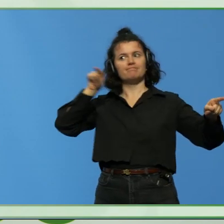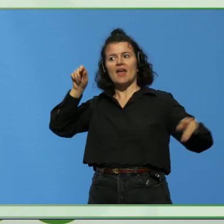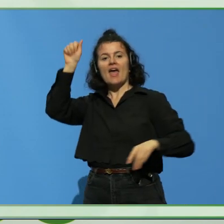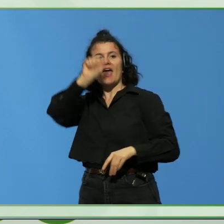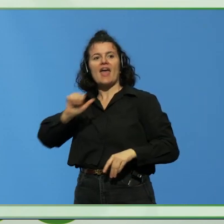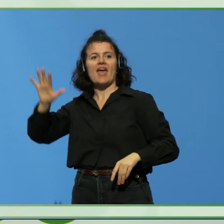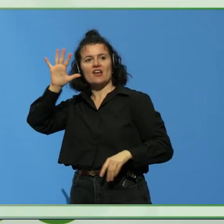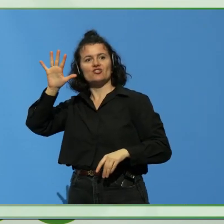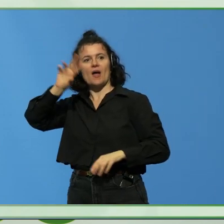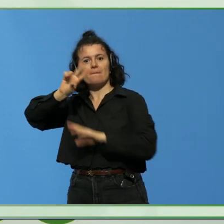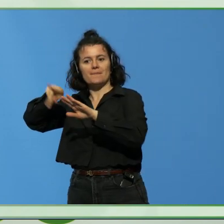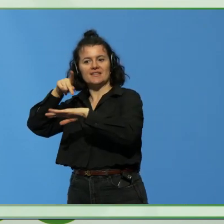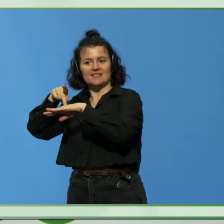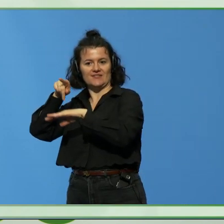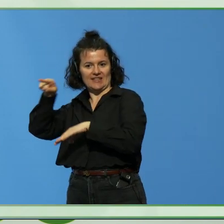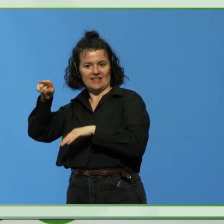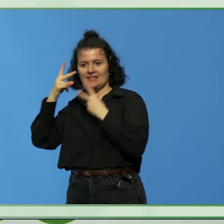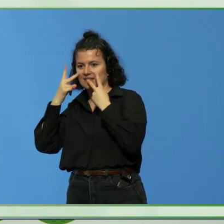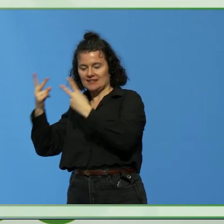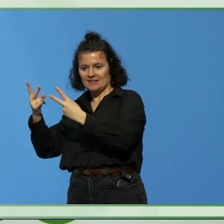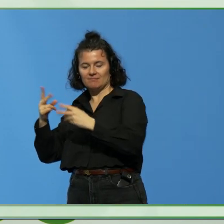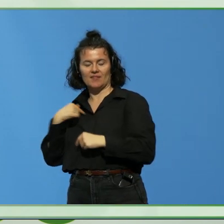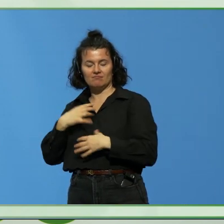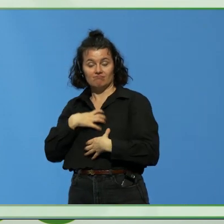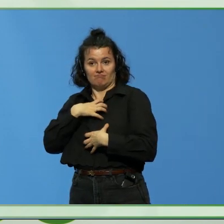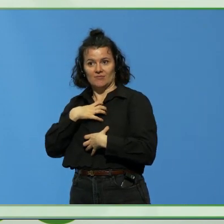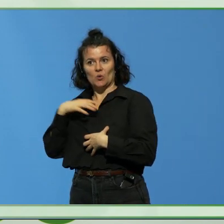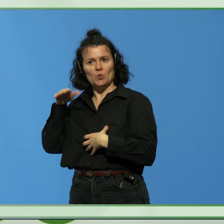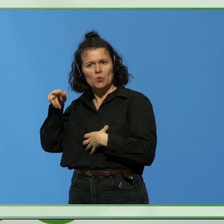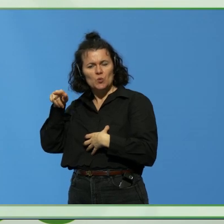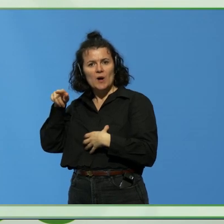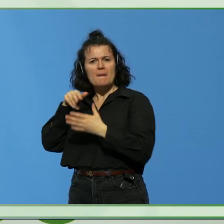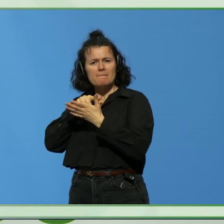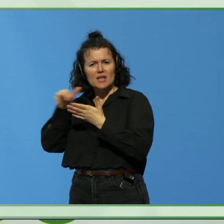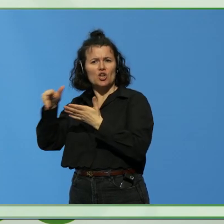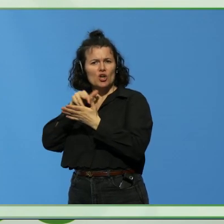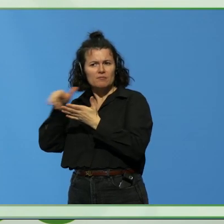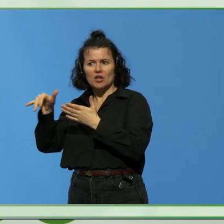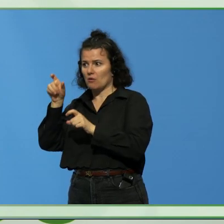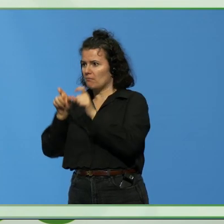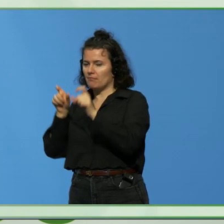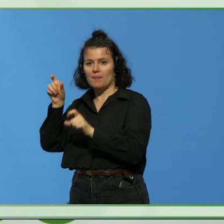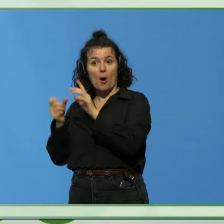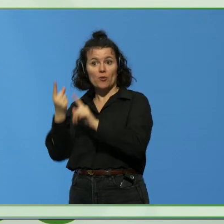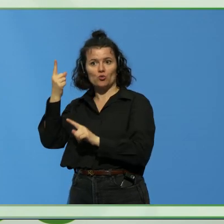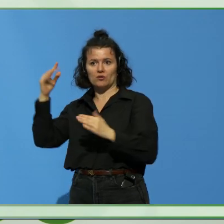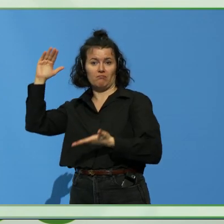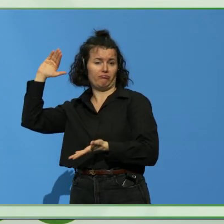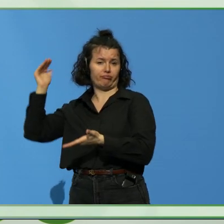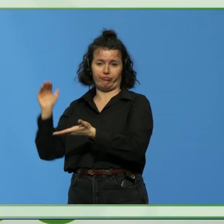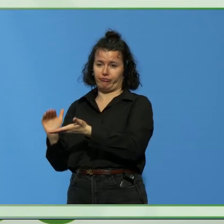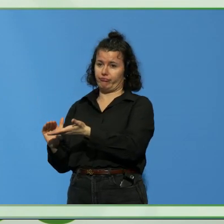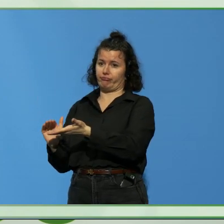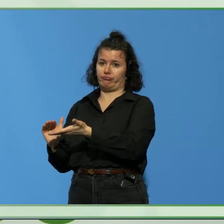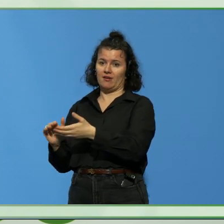realized something that it was quite shocking for us, that millions of people are not able to access the same opportunities, not because of lack of ability,